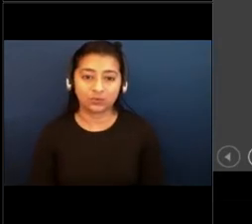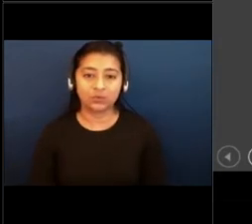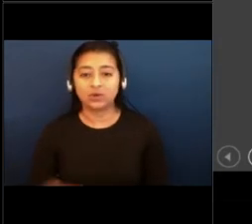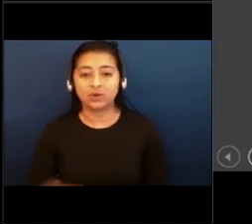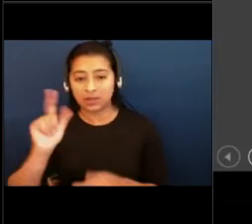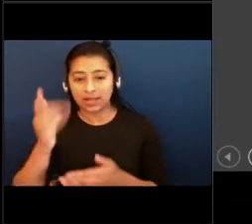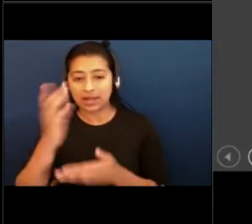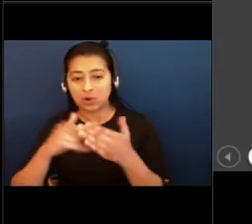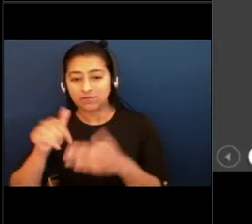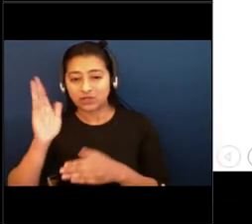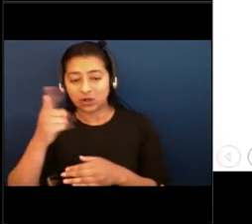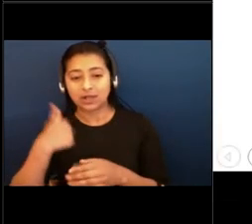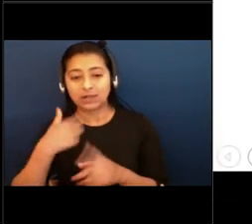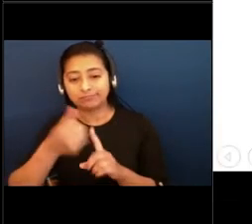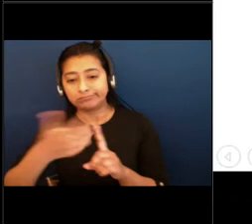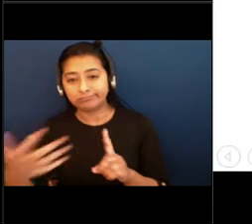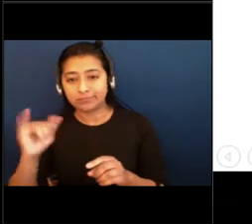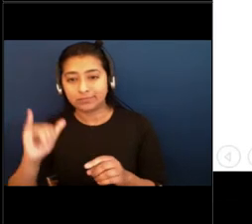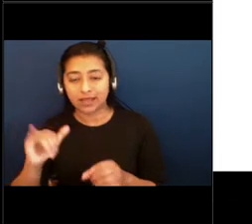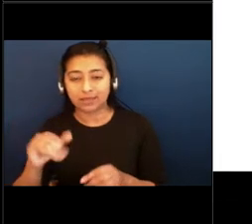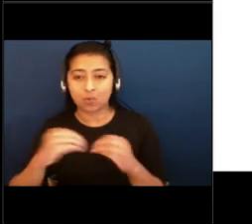talk.